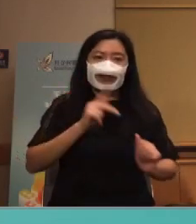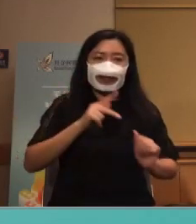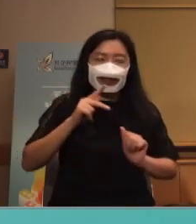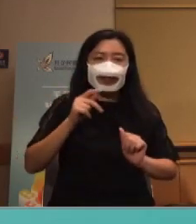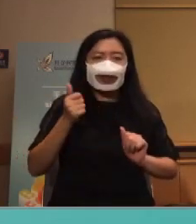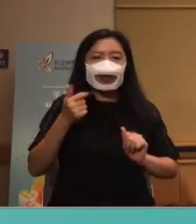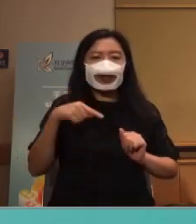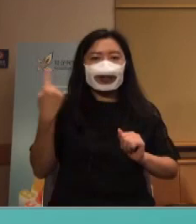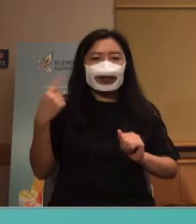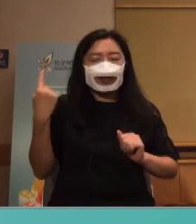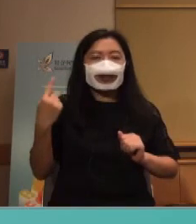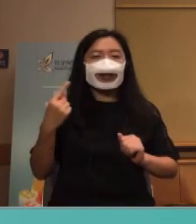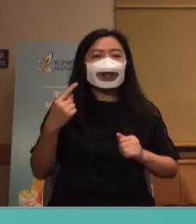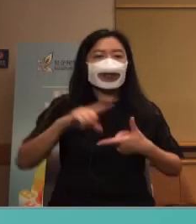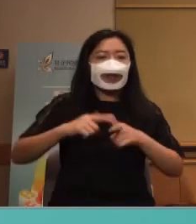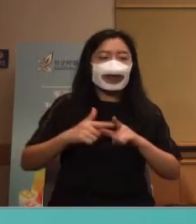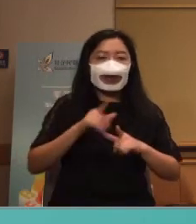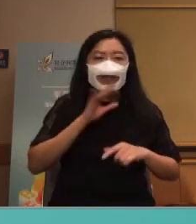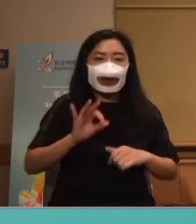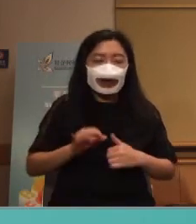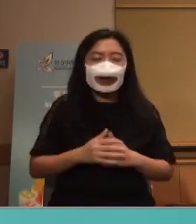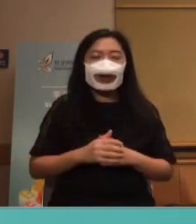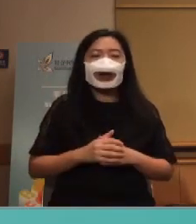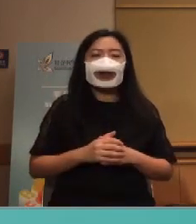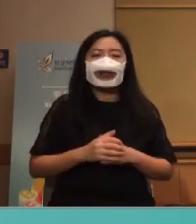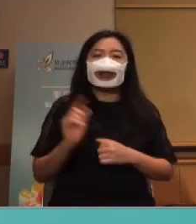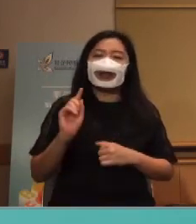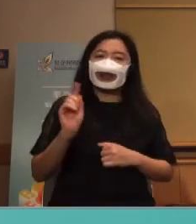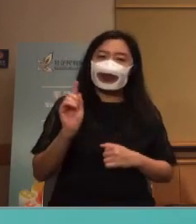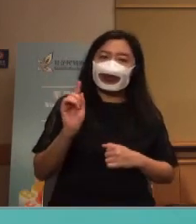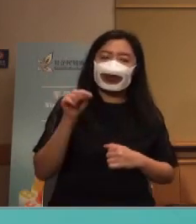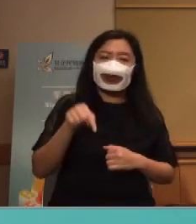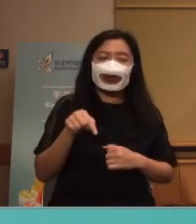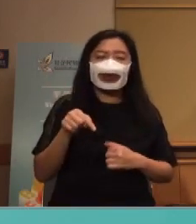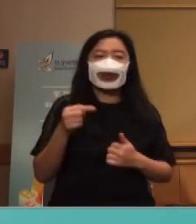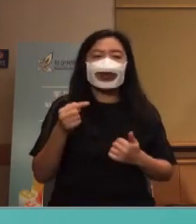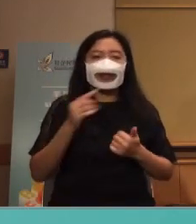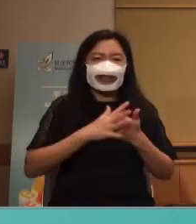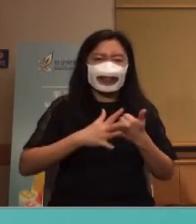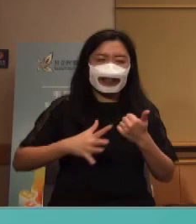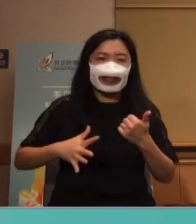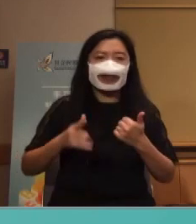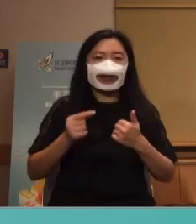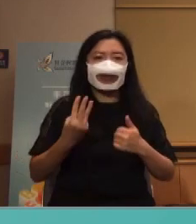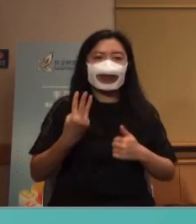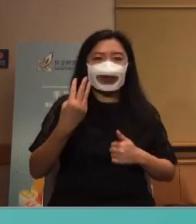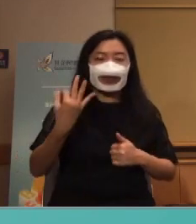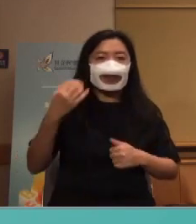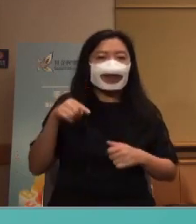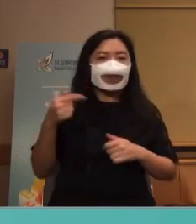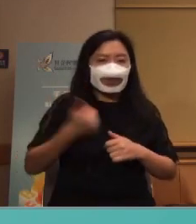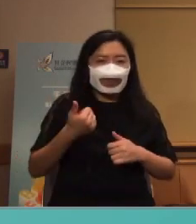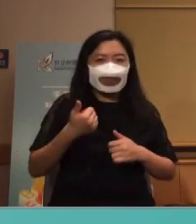projects and so we can make impact more widespread in Web3? Yeah, sure. So those are great questions,